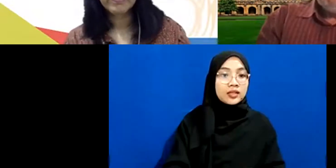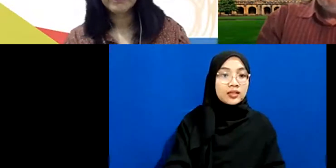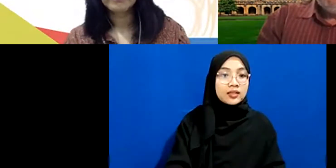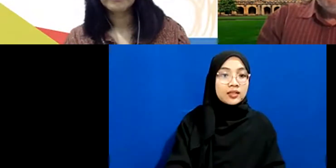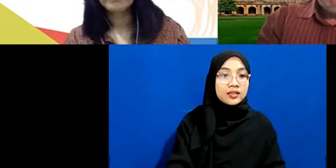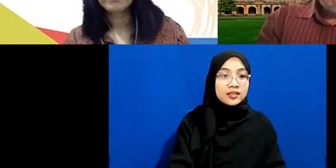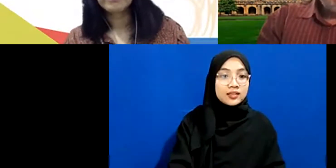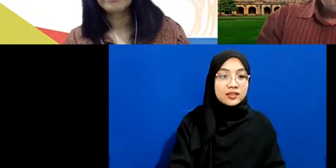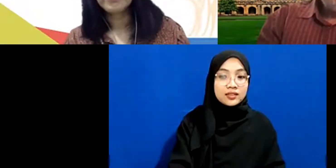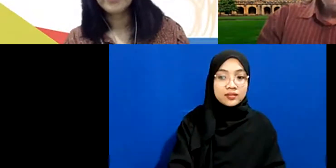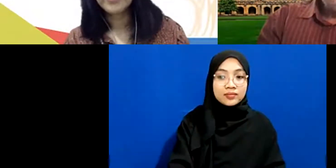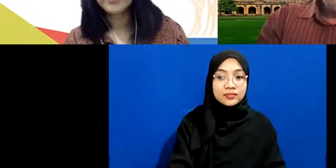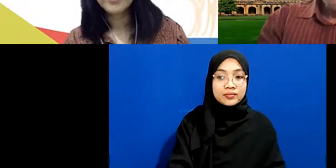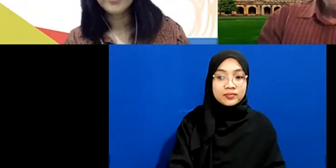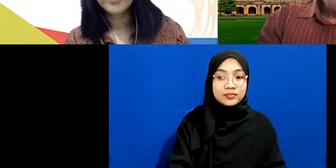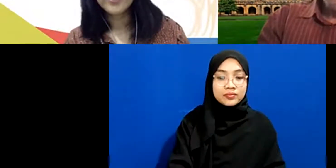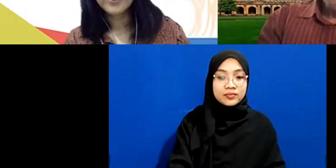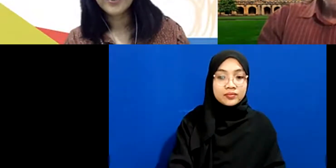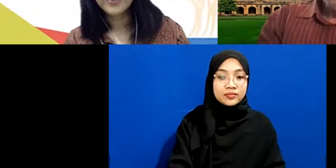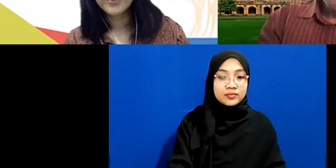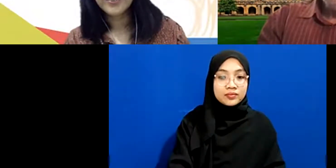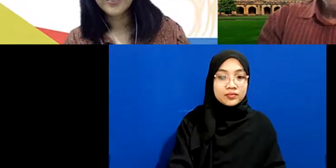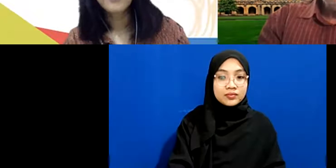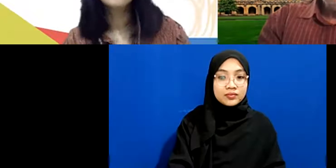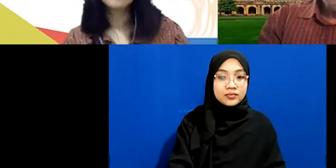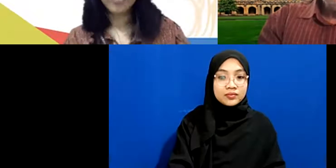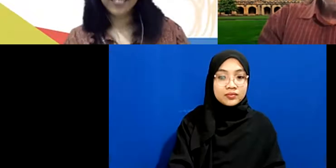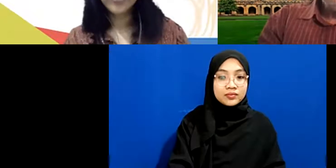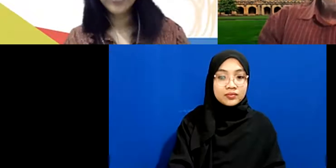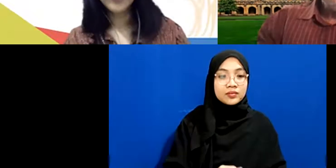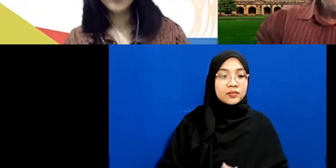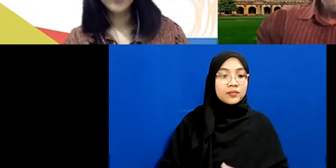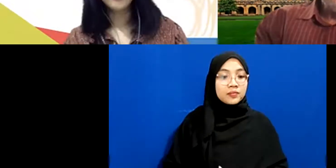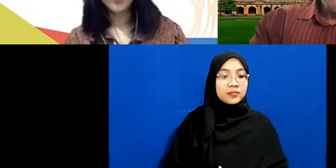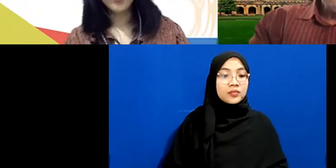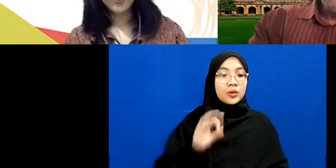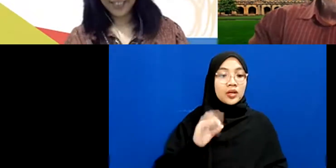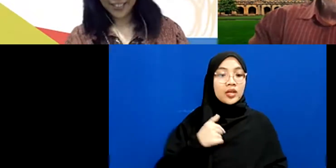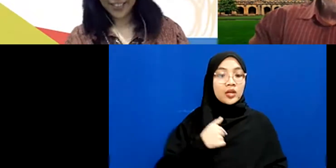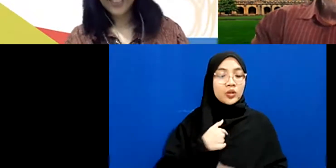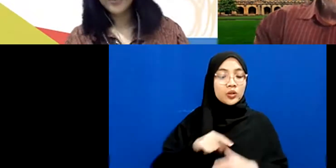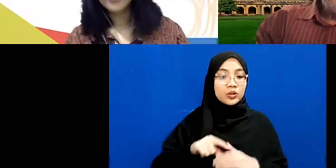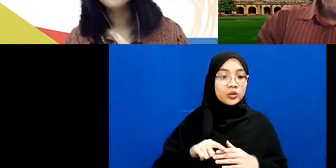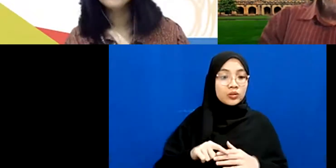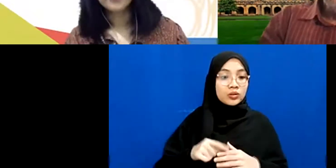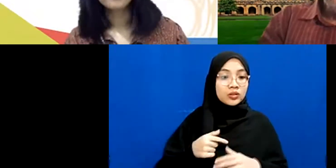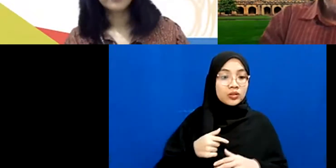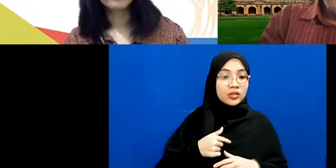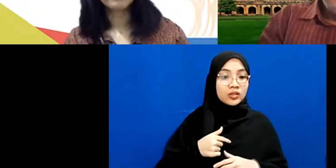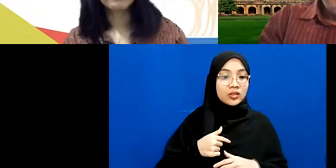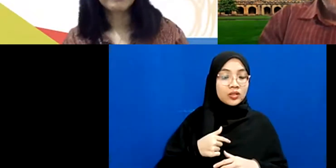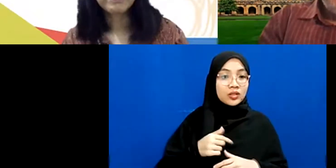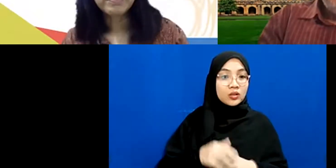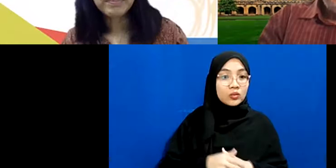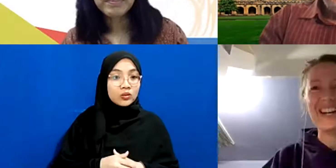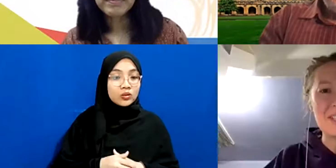I'll get started. I actually have to leave early, so that's why I wanted to give our presentation now. Thank you.